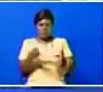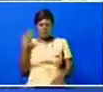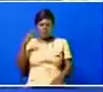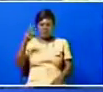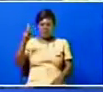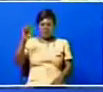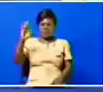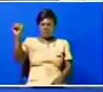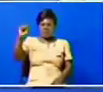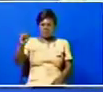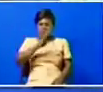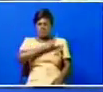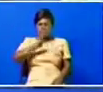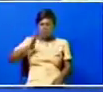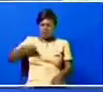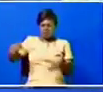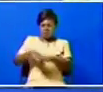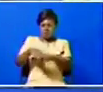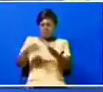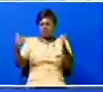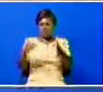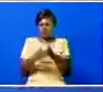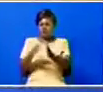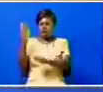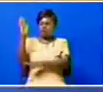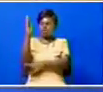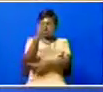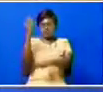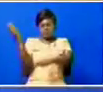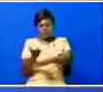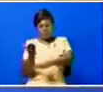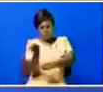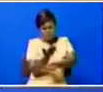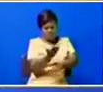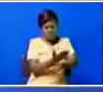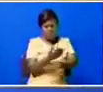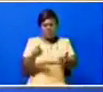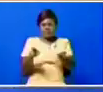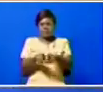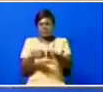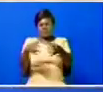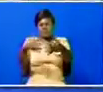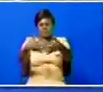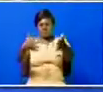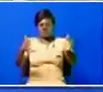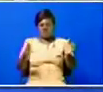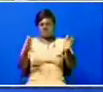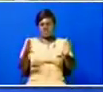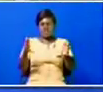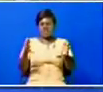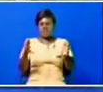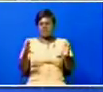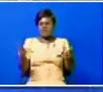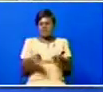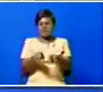KFS board members, banning of logging of cedar trees and use of cedar products, such as fencing posts. It also